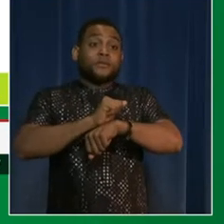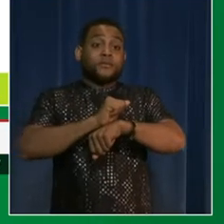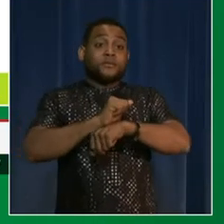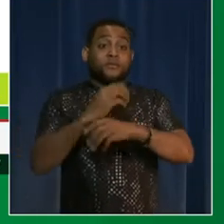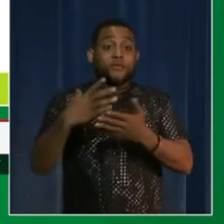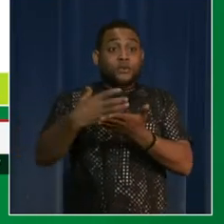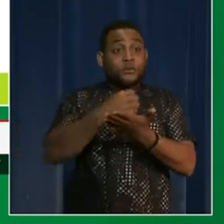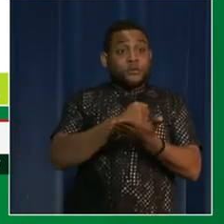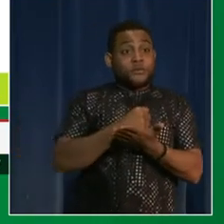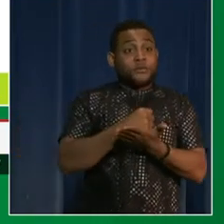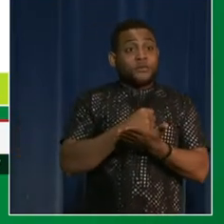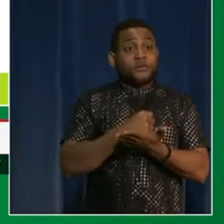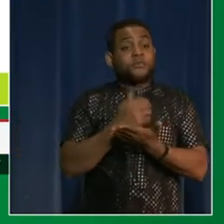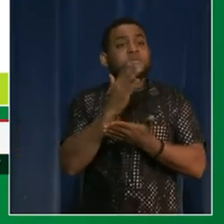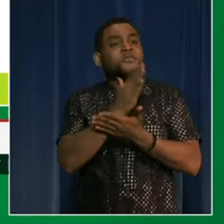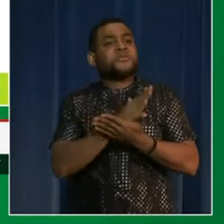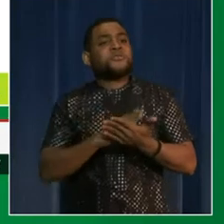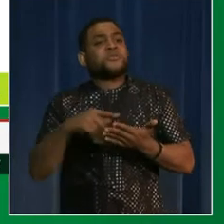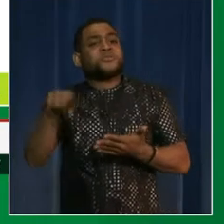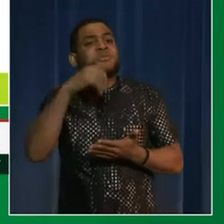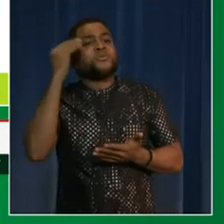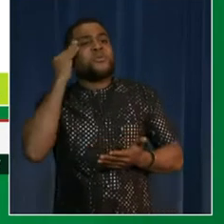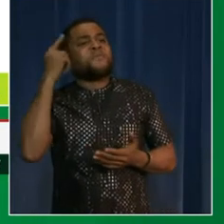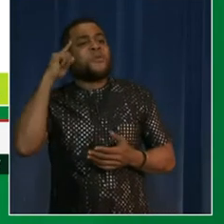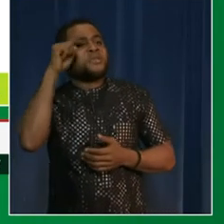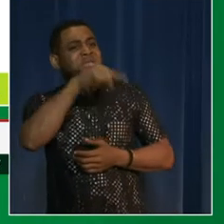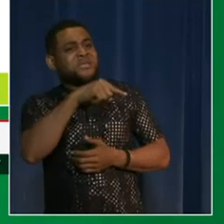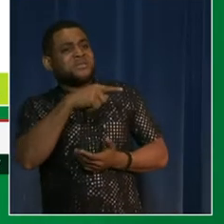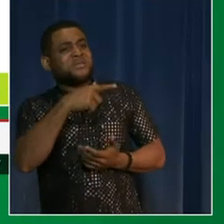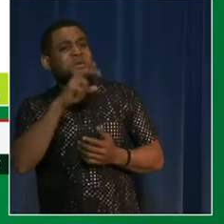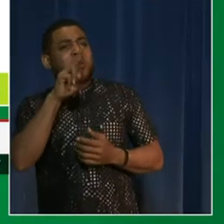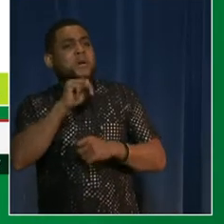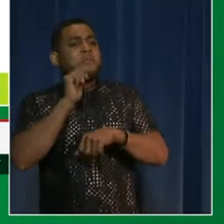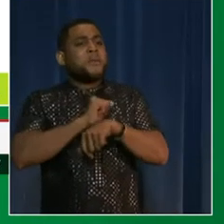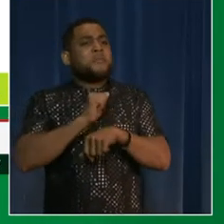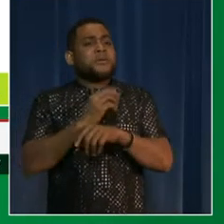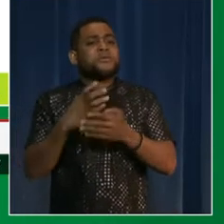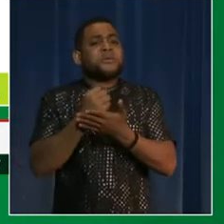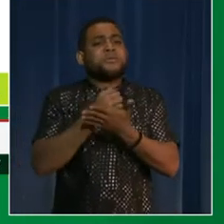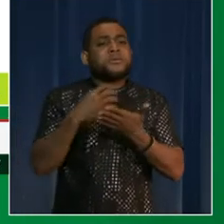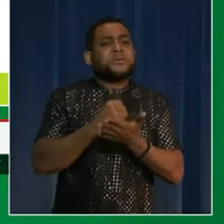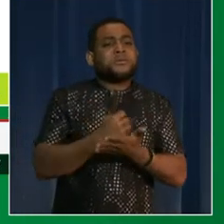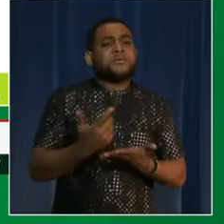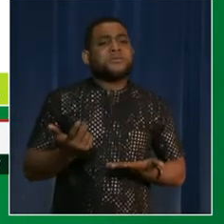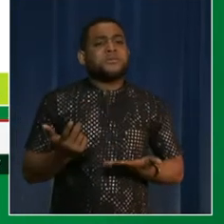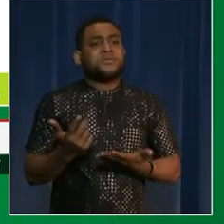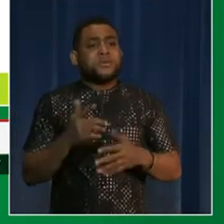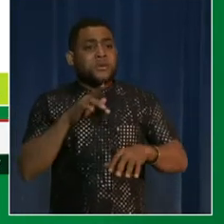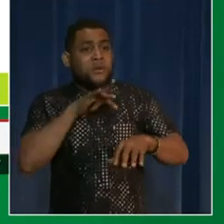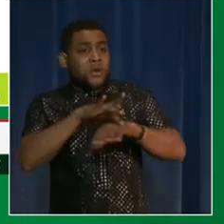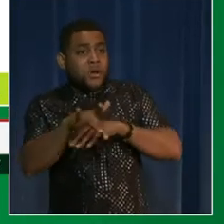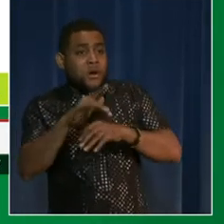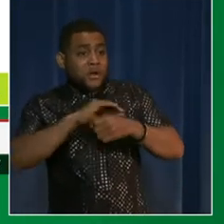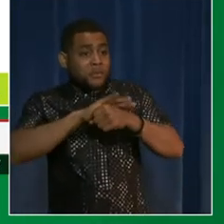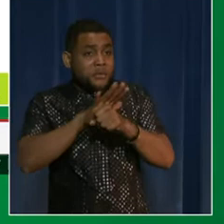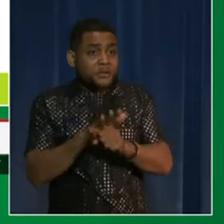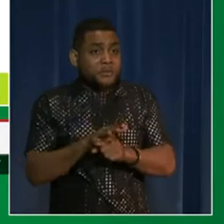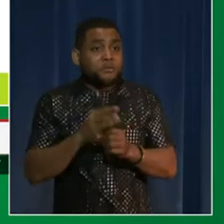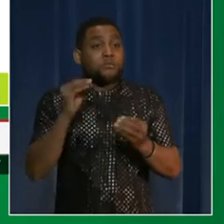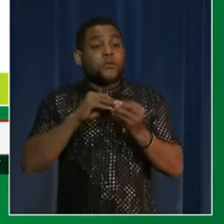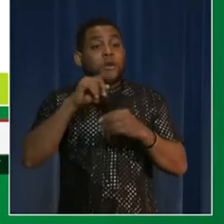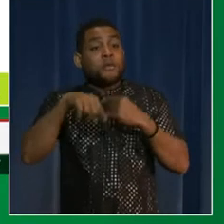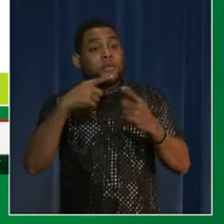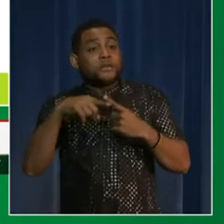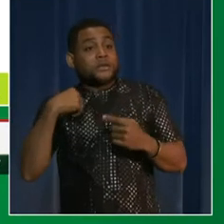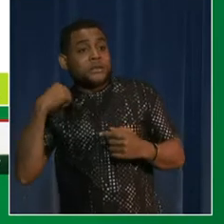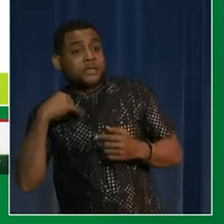know me for unemployment compensation. And earlier in the pandemic, it was more about applications that were